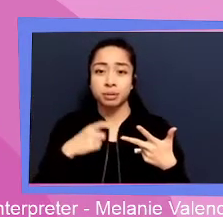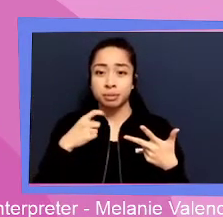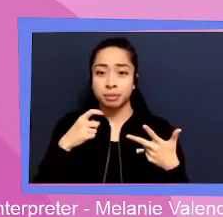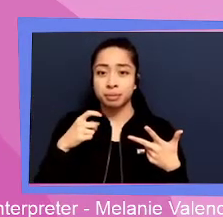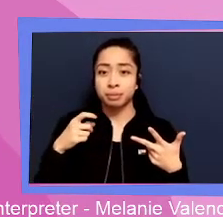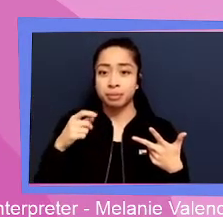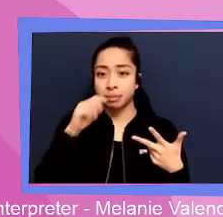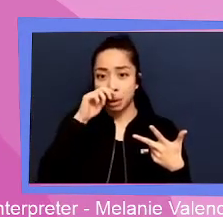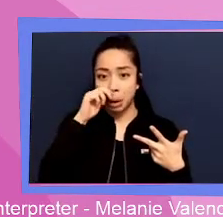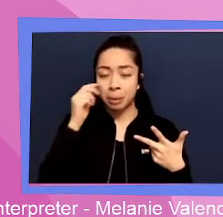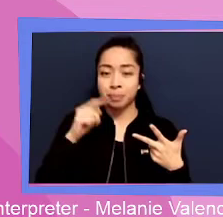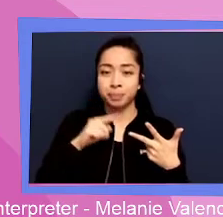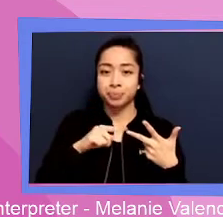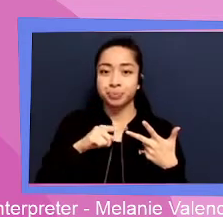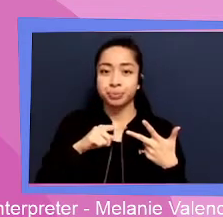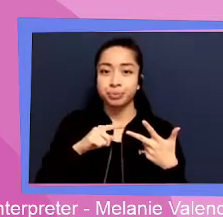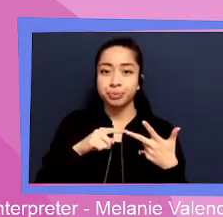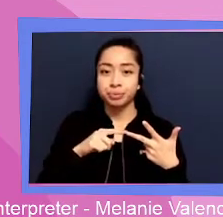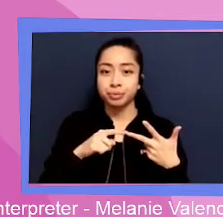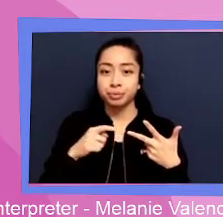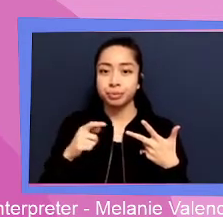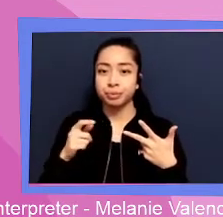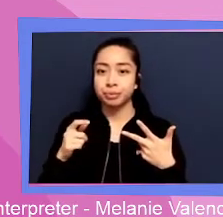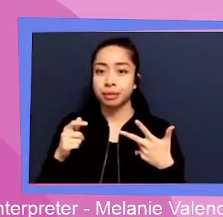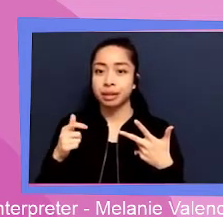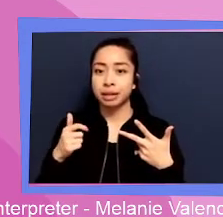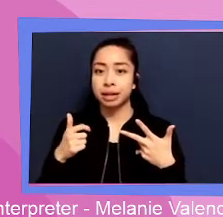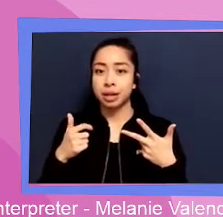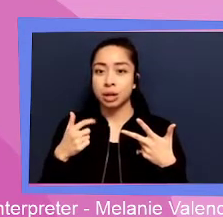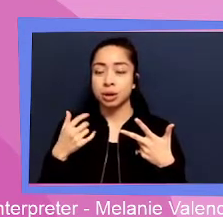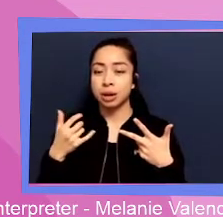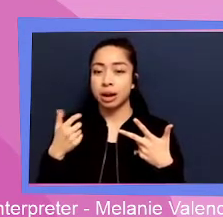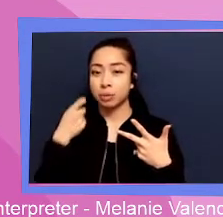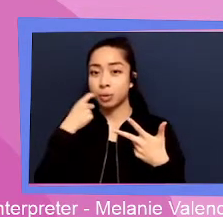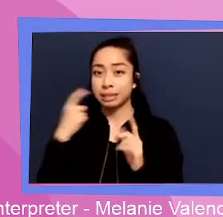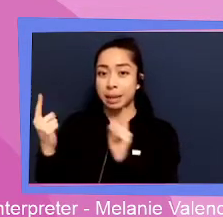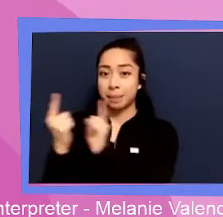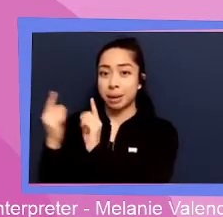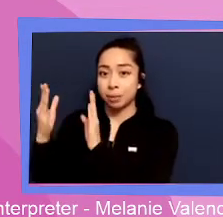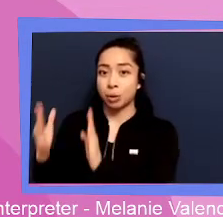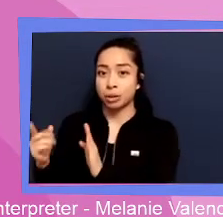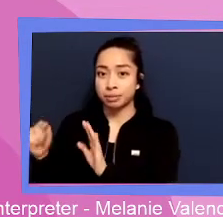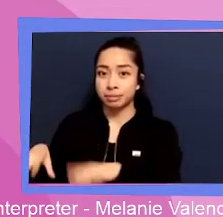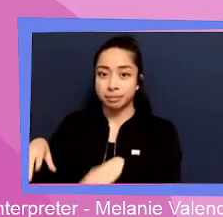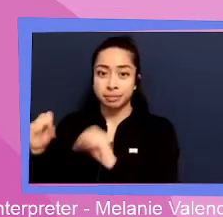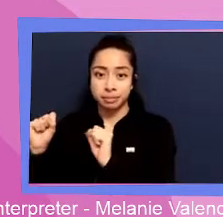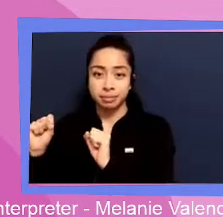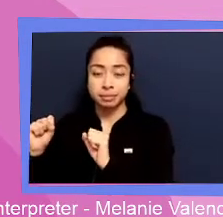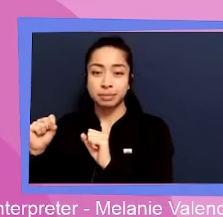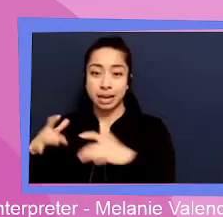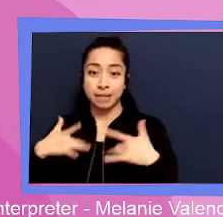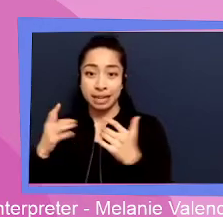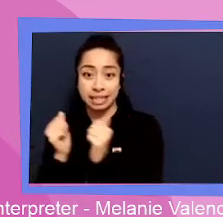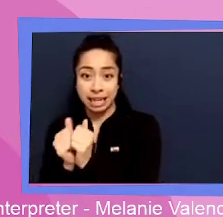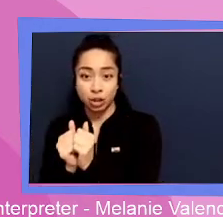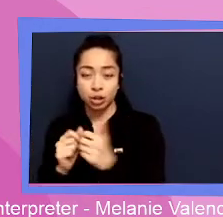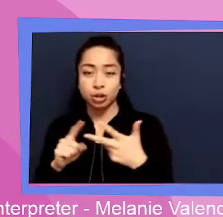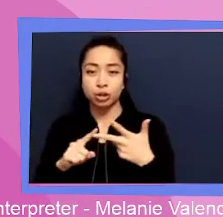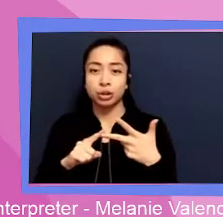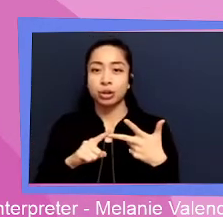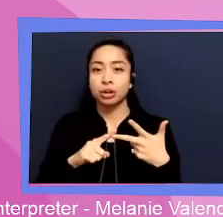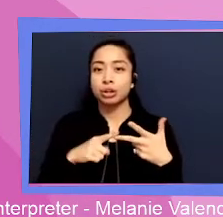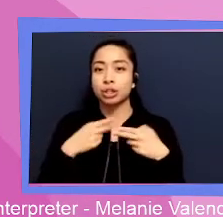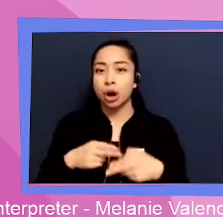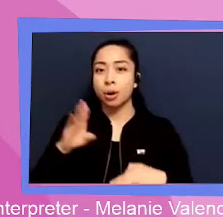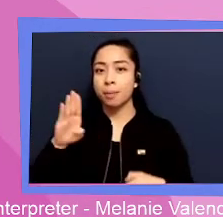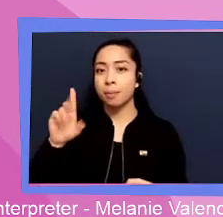Sambury recently. We did an event together, and I'm just in the middle of the audiobook of Blood Like Magic. So if you like fantasy, it is so good. There's